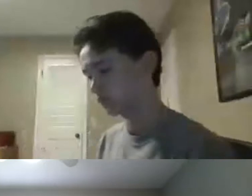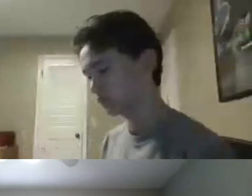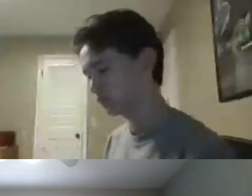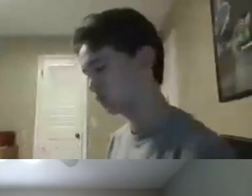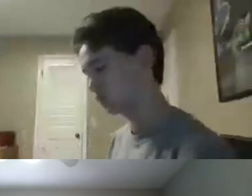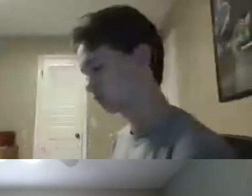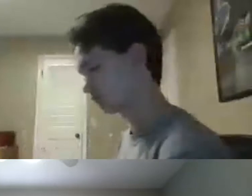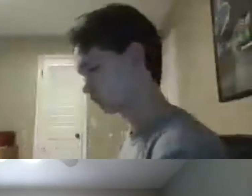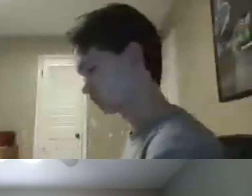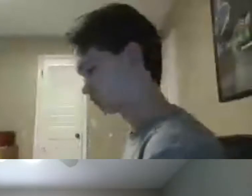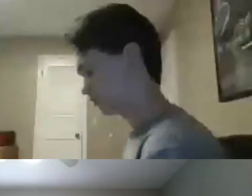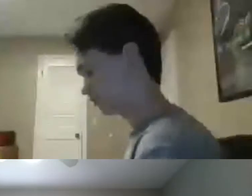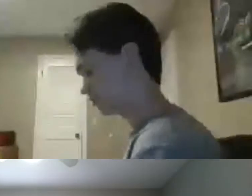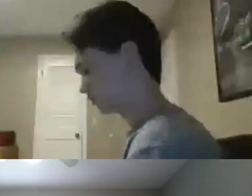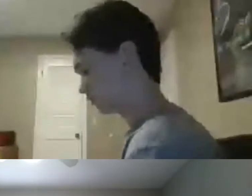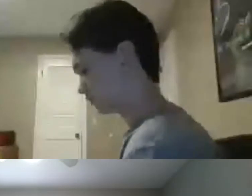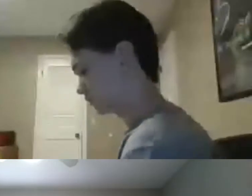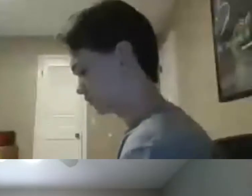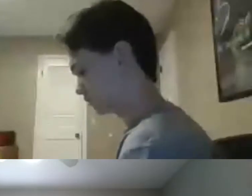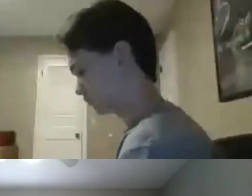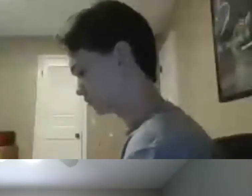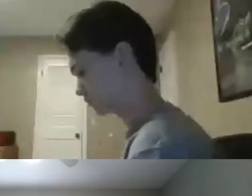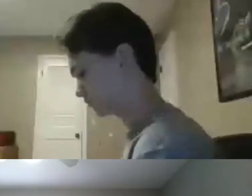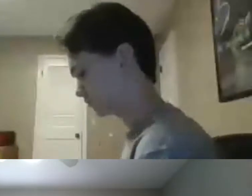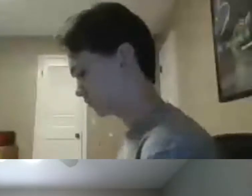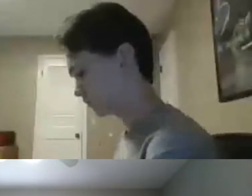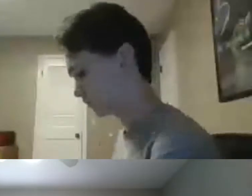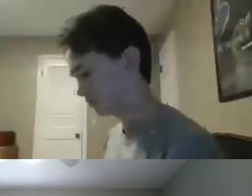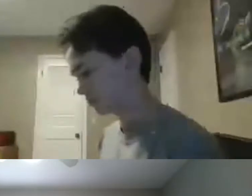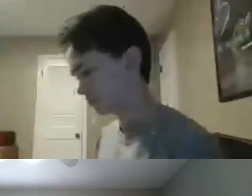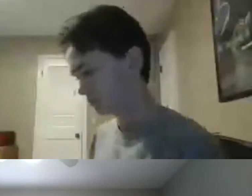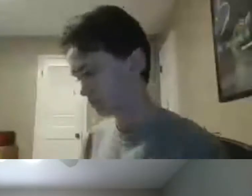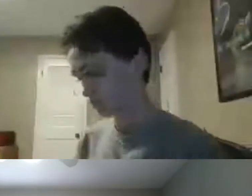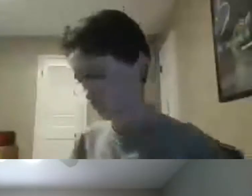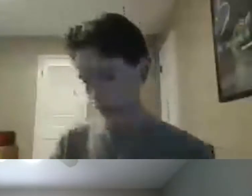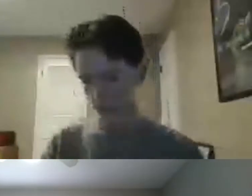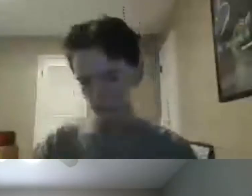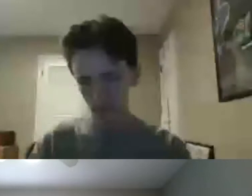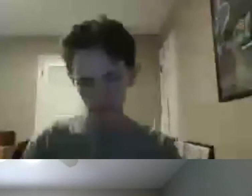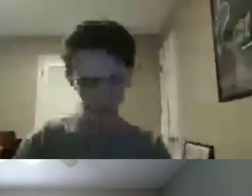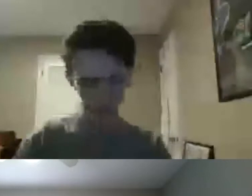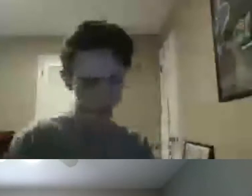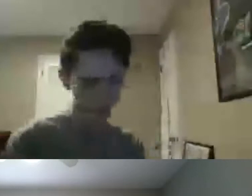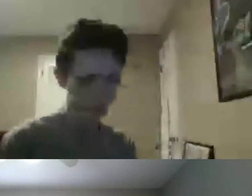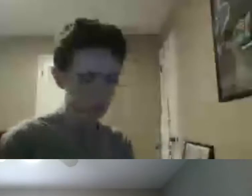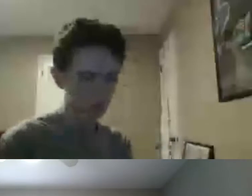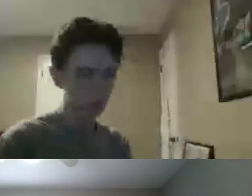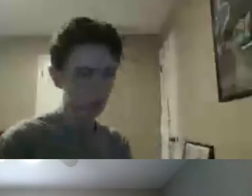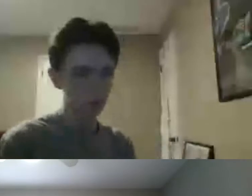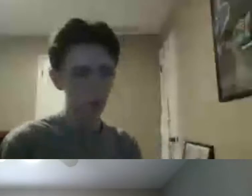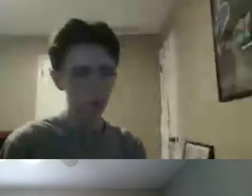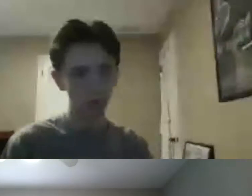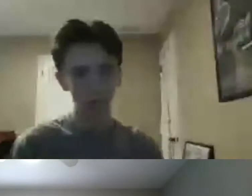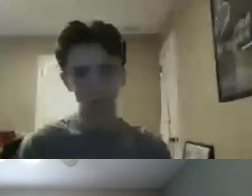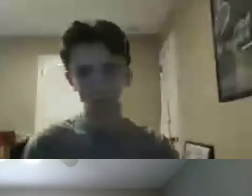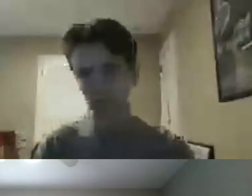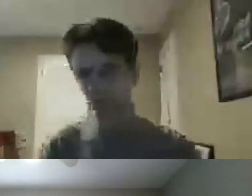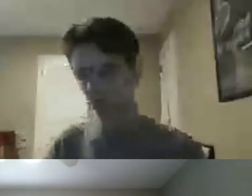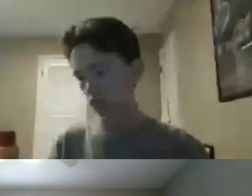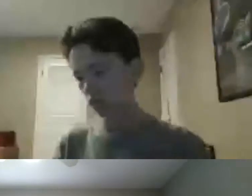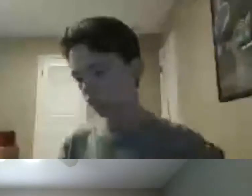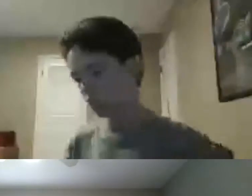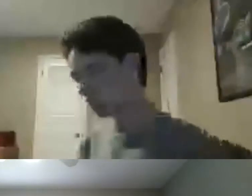A lot of people have gotten hit by the disease hard. A lot of people have had to go on fixed incomes and have struggled paycheck to paycheck. So